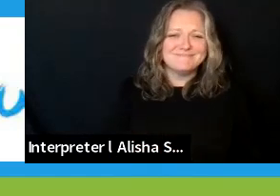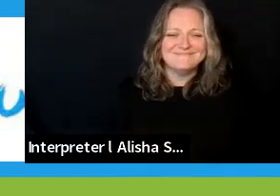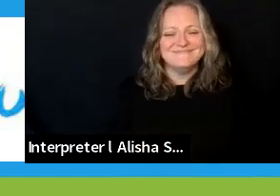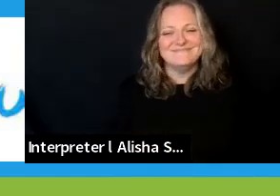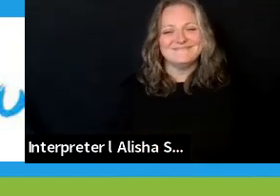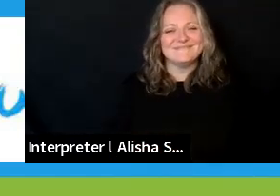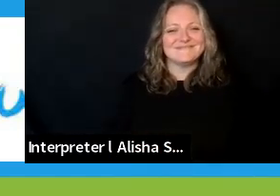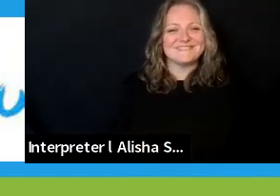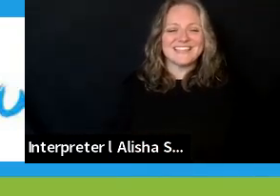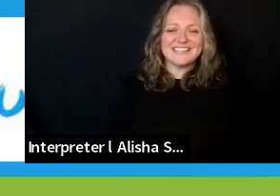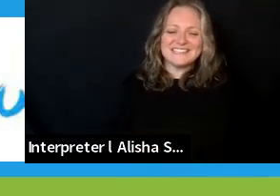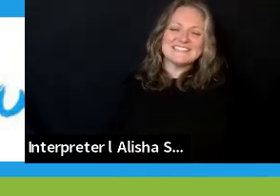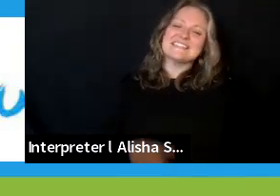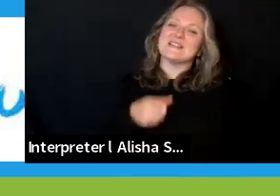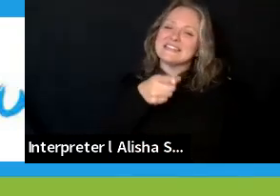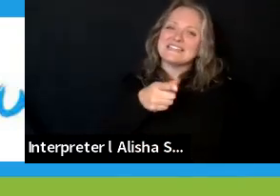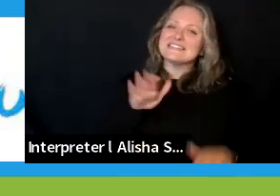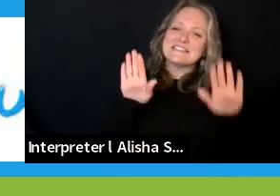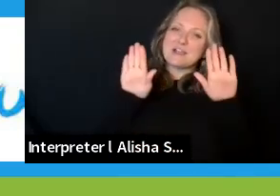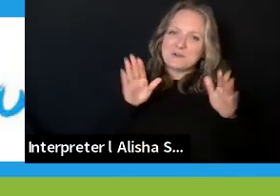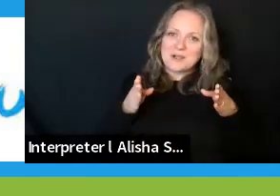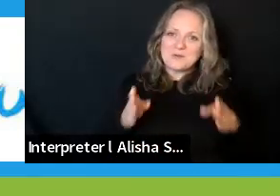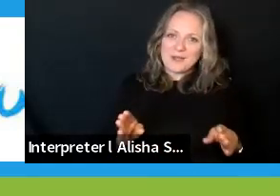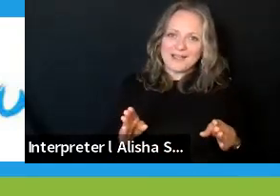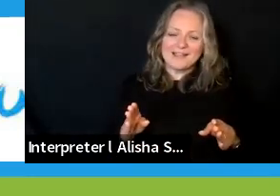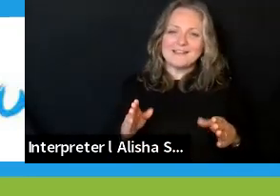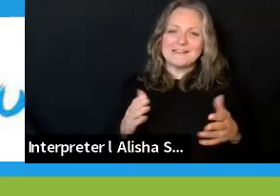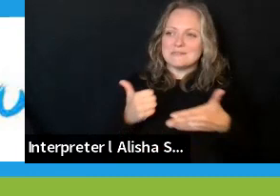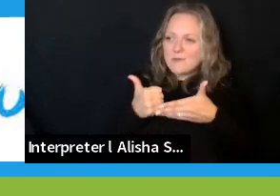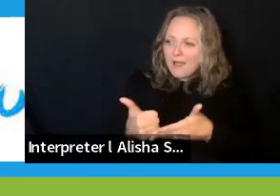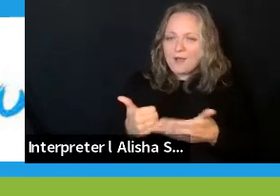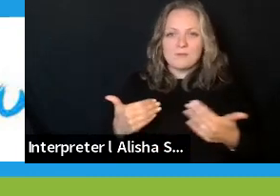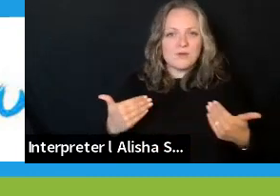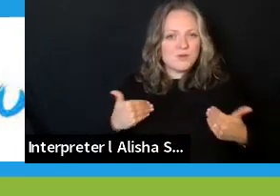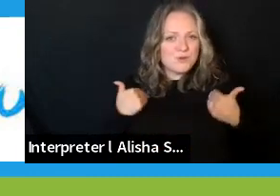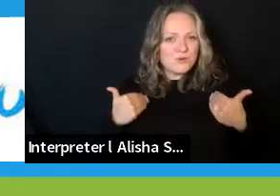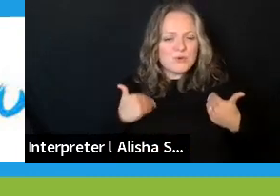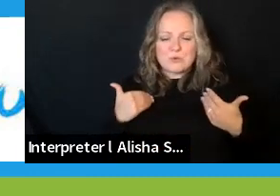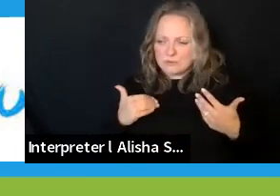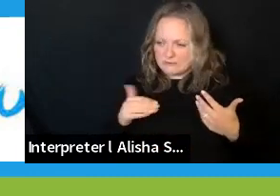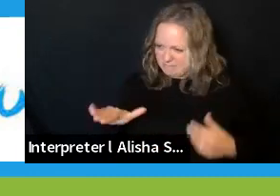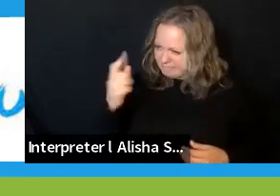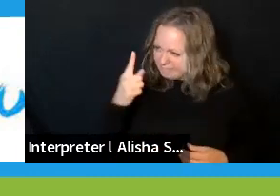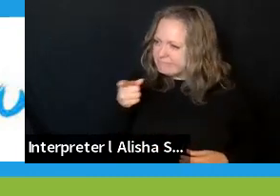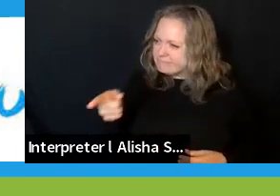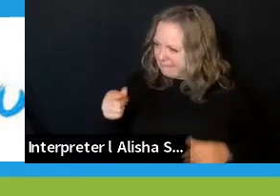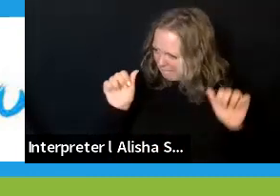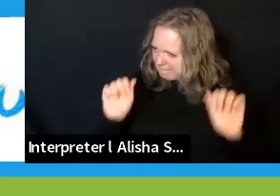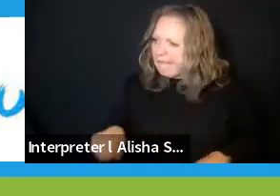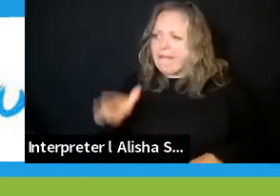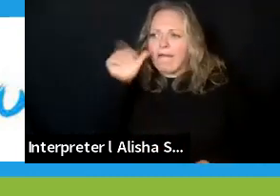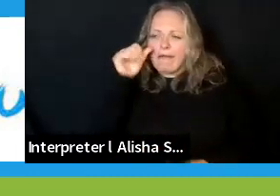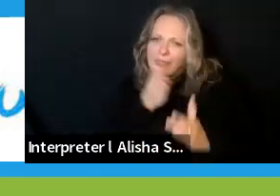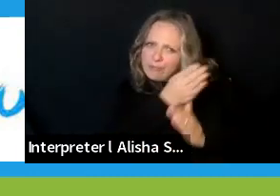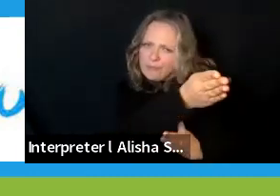So this is a really great way that we can help young people to really be resilient and